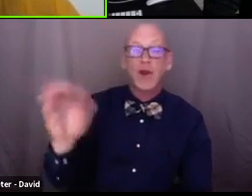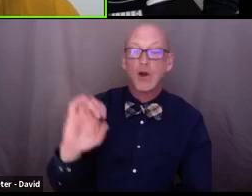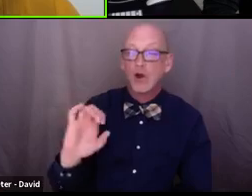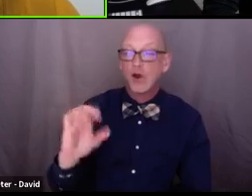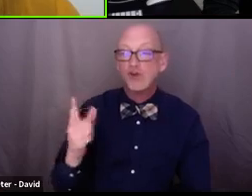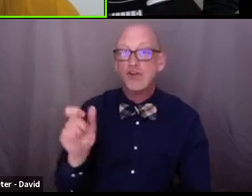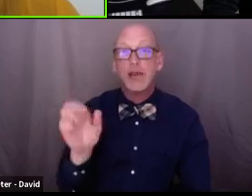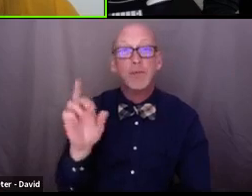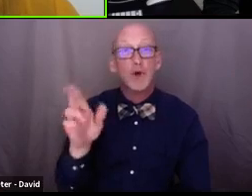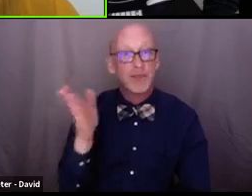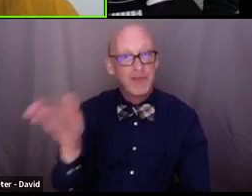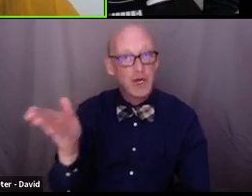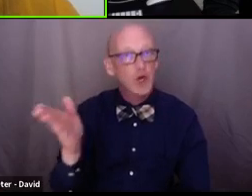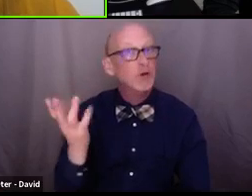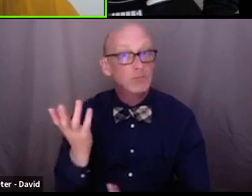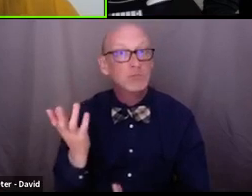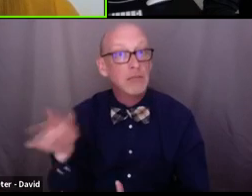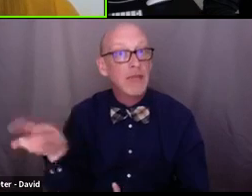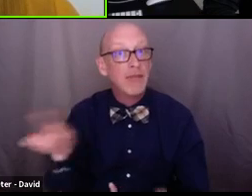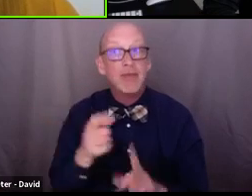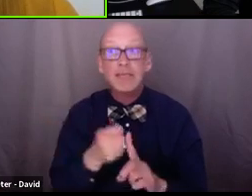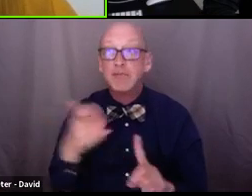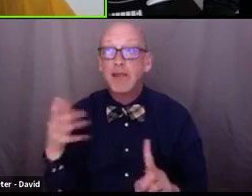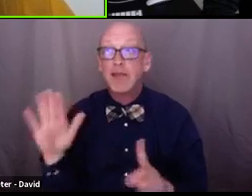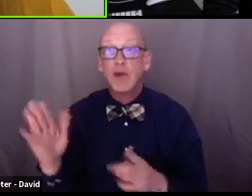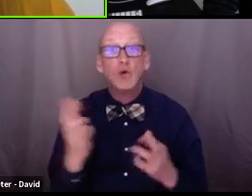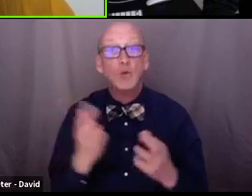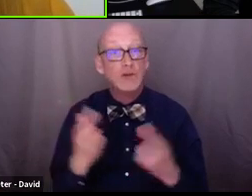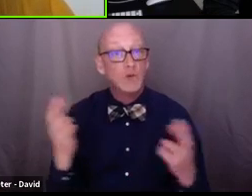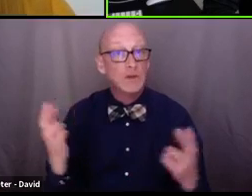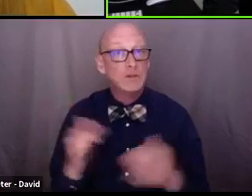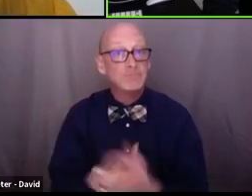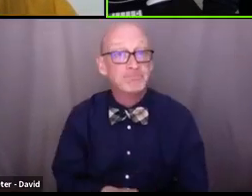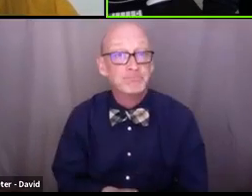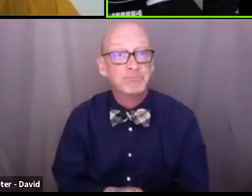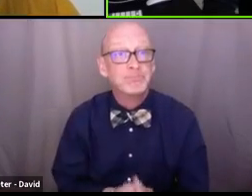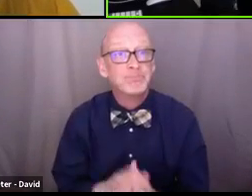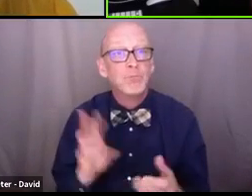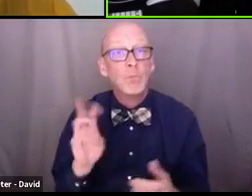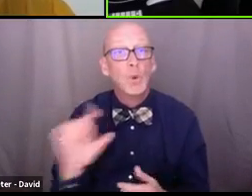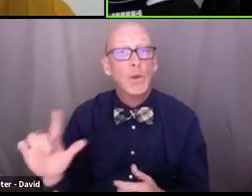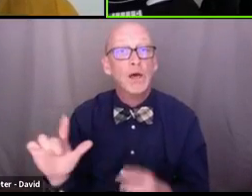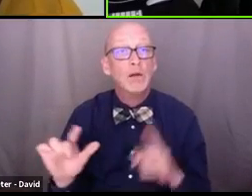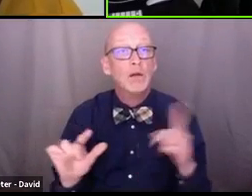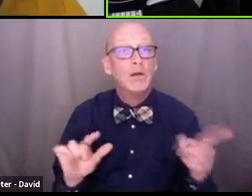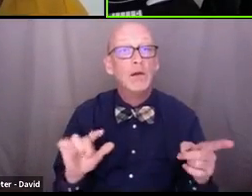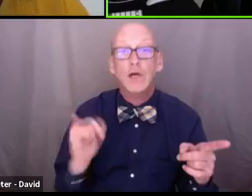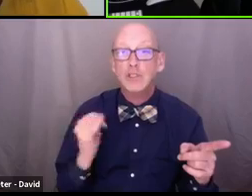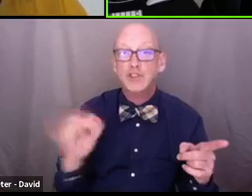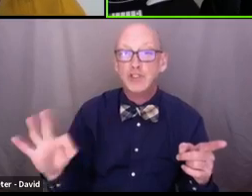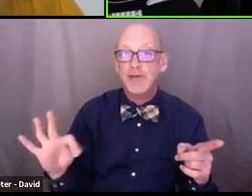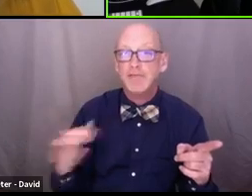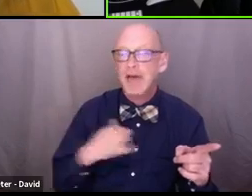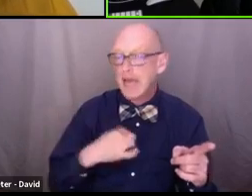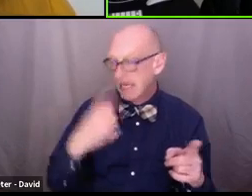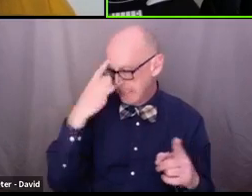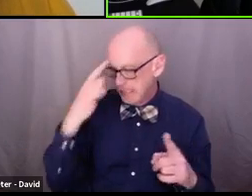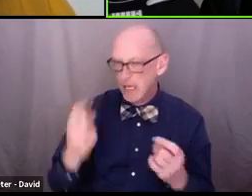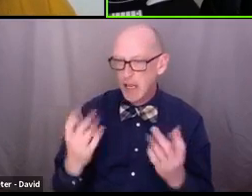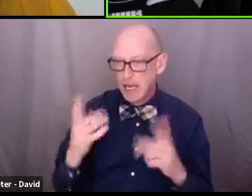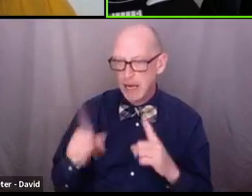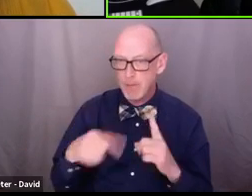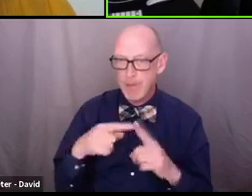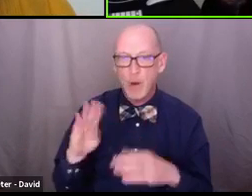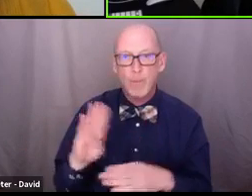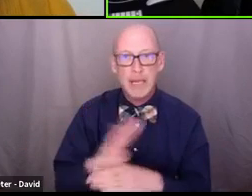there, and they've expanded their resources. And Jeff, I think a lot about businesses